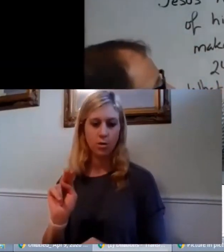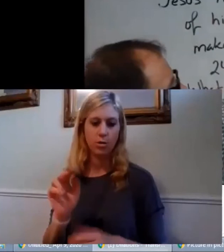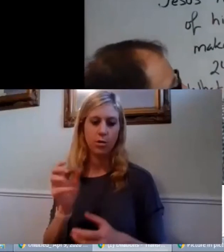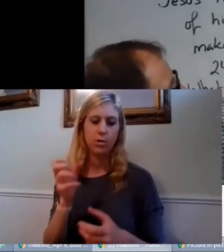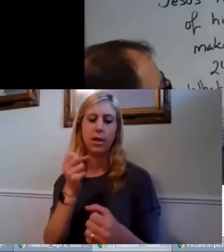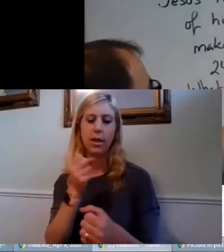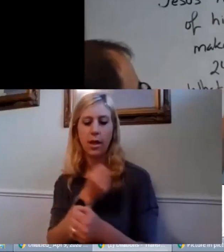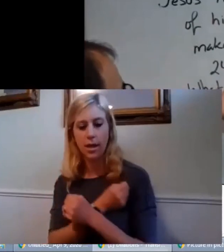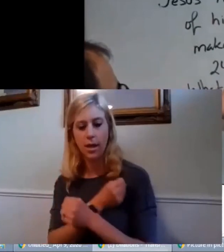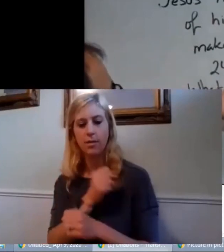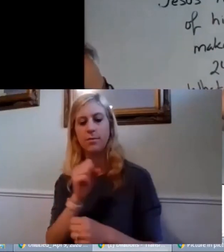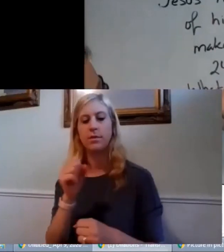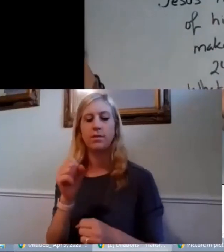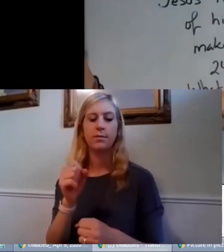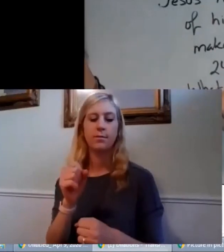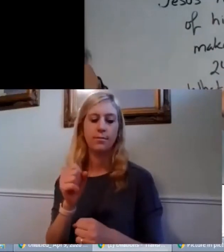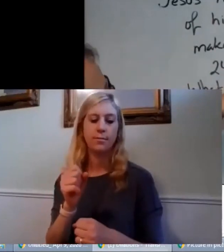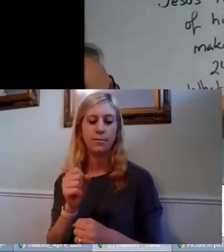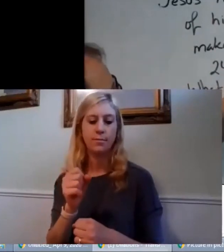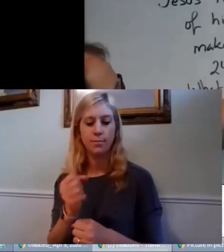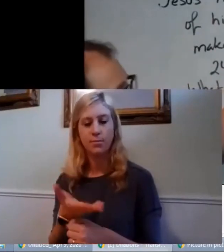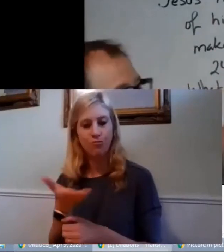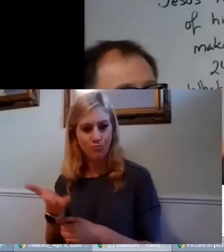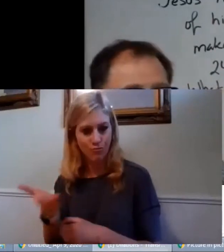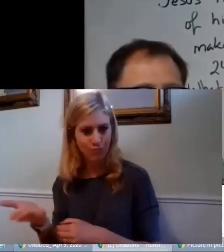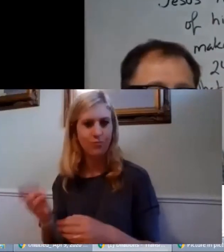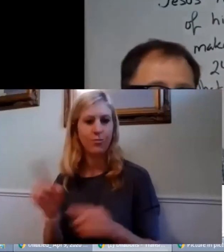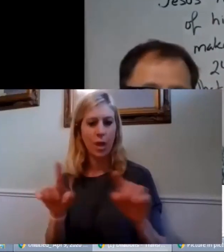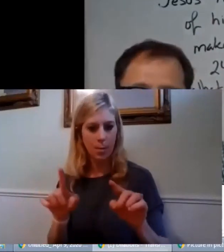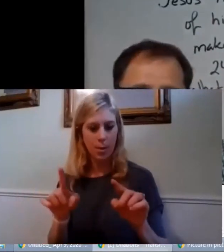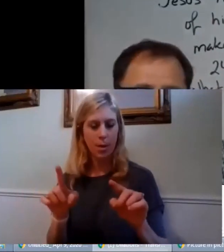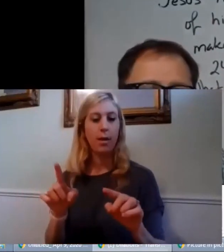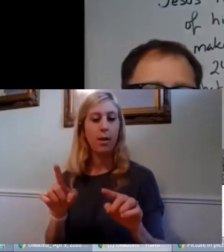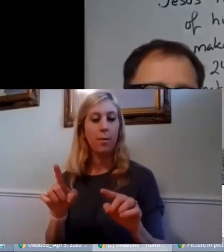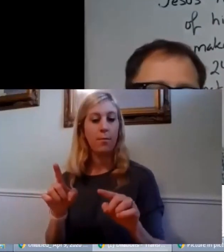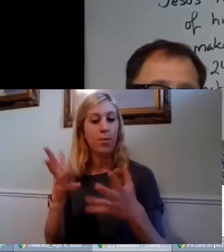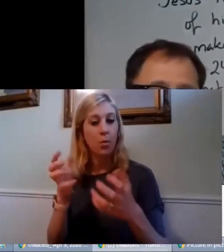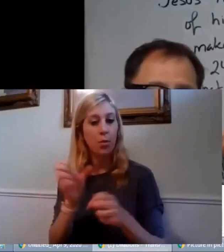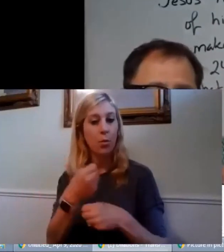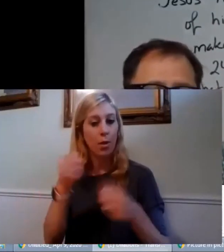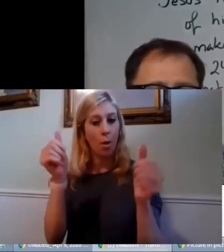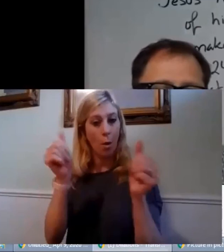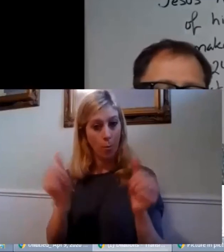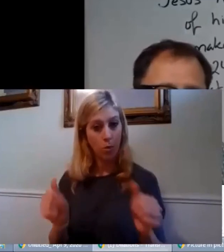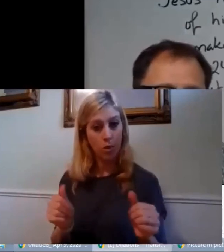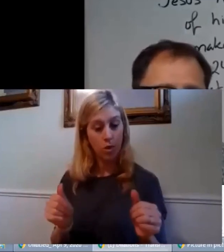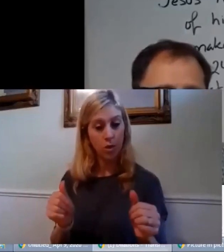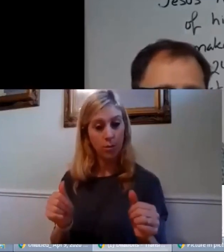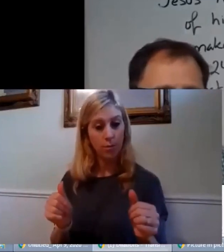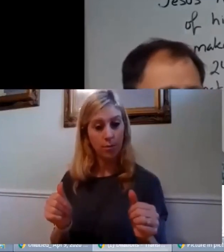poster that's 16 inches by 24 inches for her birthday. So they're going to have a big party, and he wants to have a